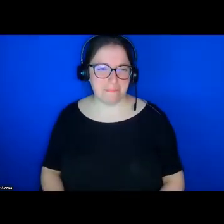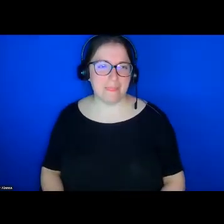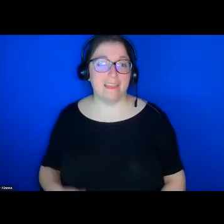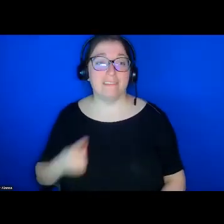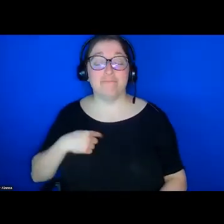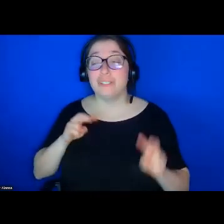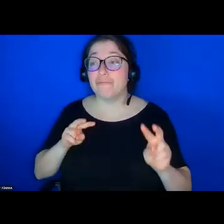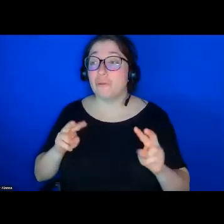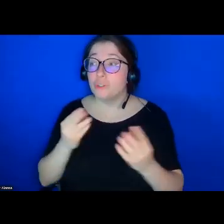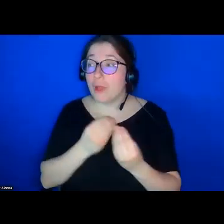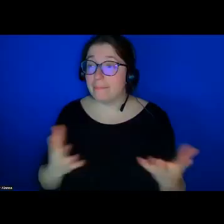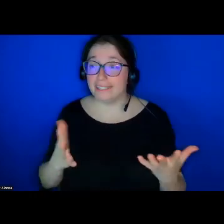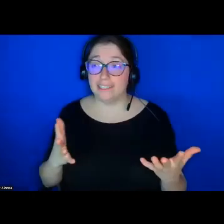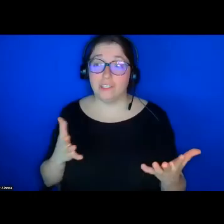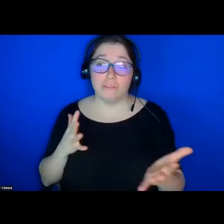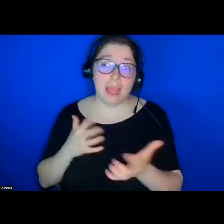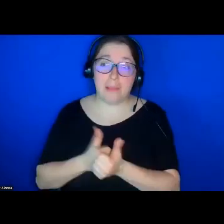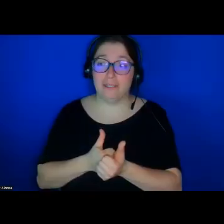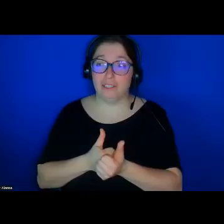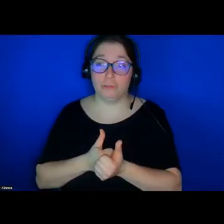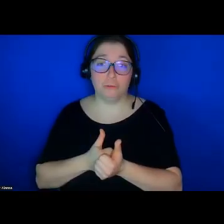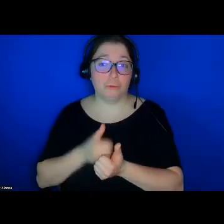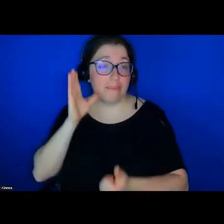forward to updating the committee in future meetings